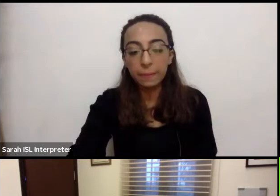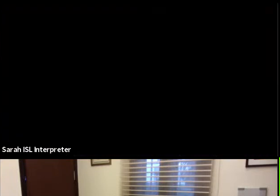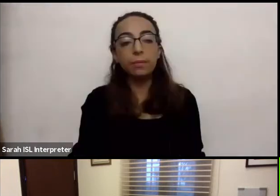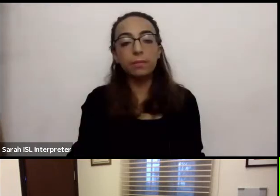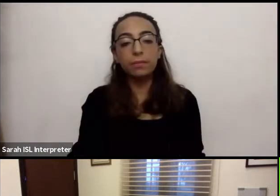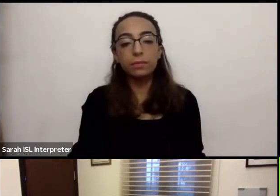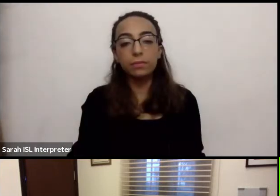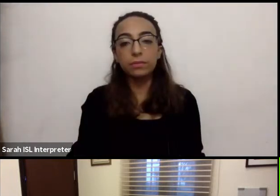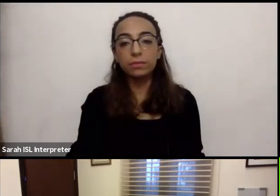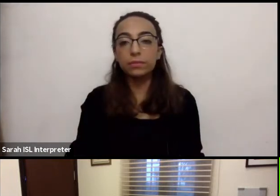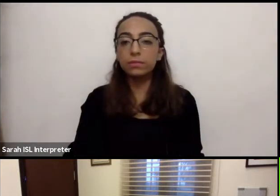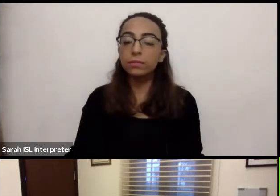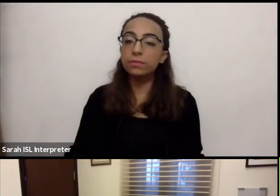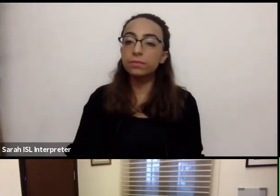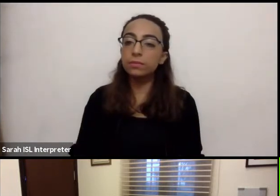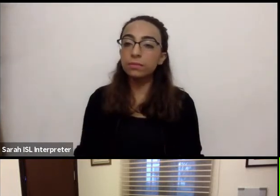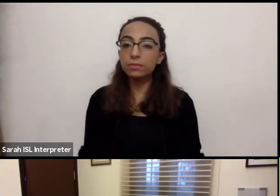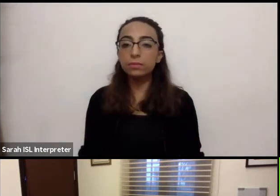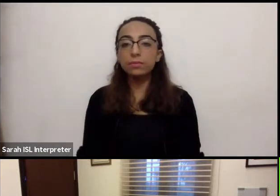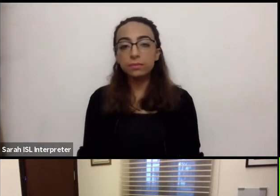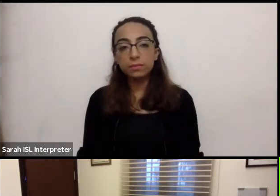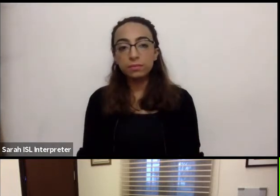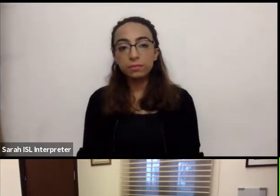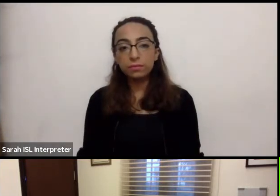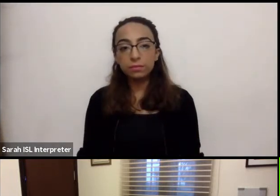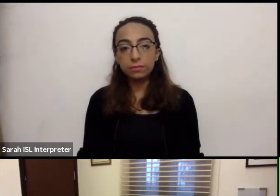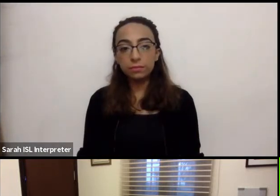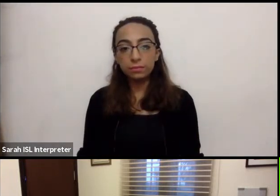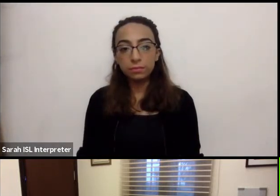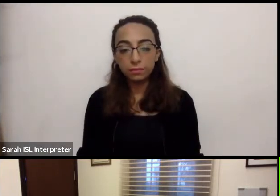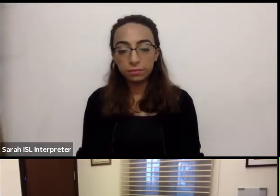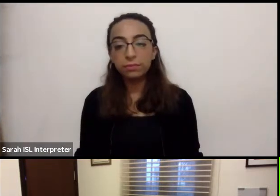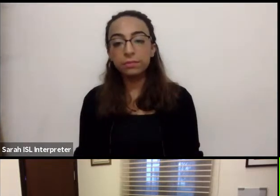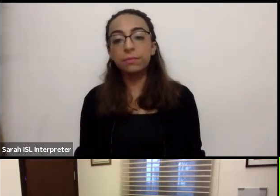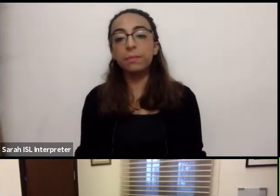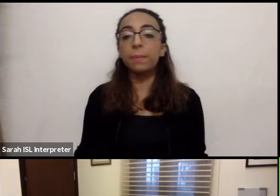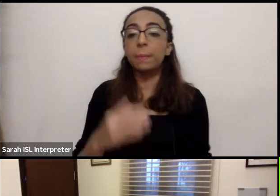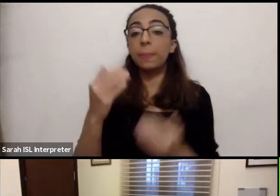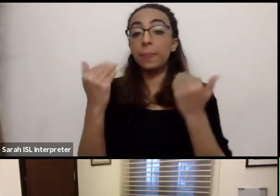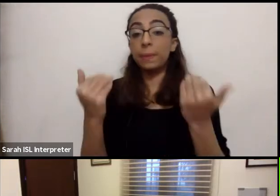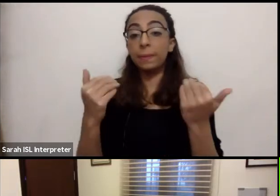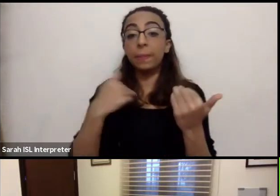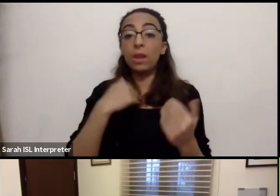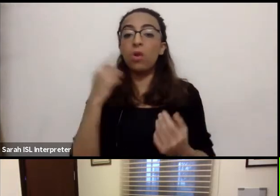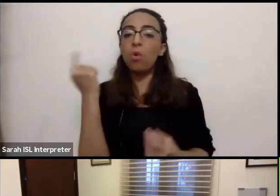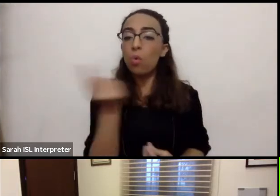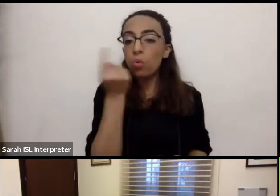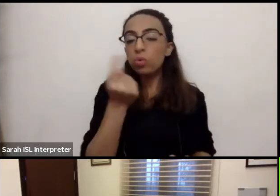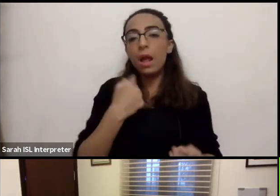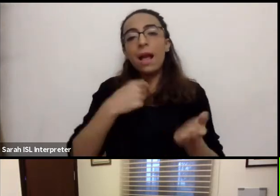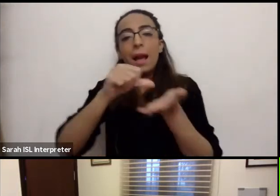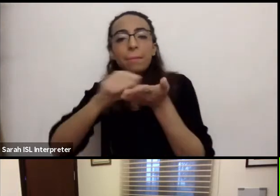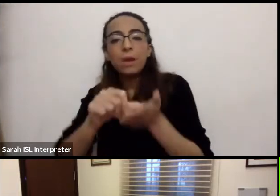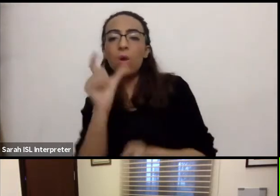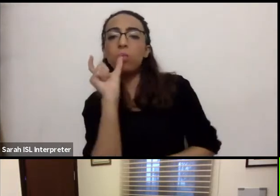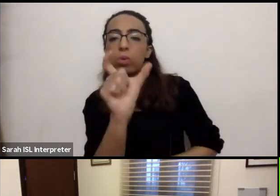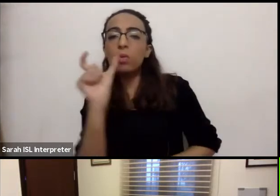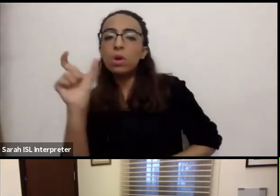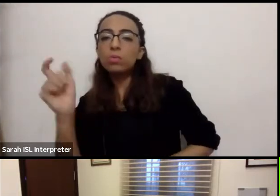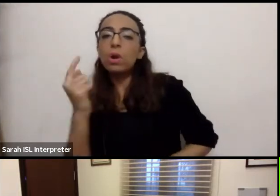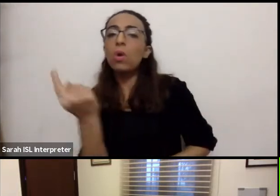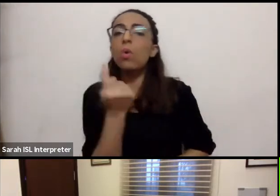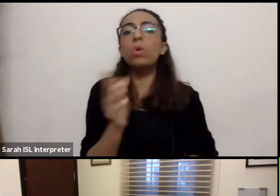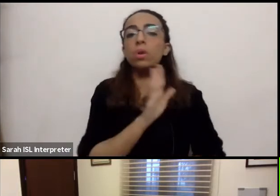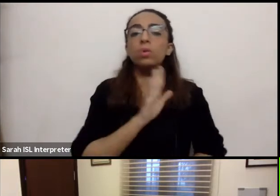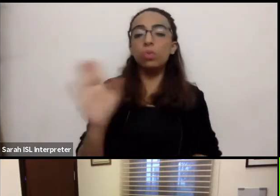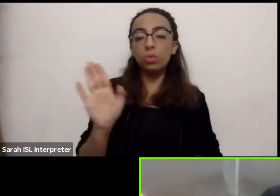to implement it in the right spirit and in the right manner. Okay, not merely in words, but also